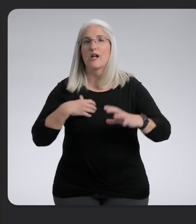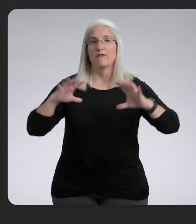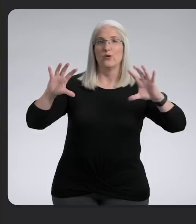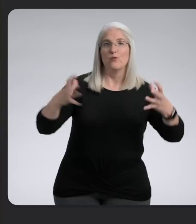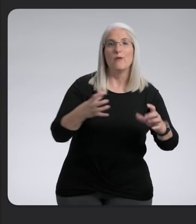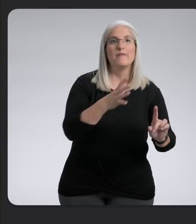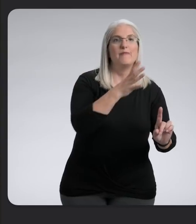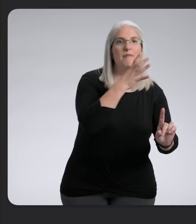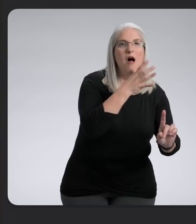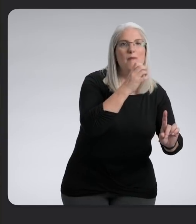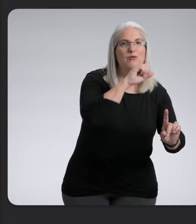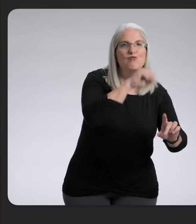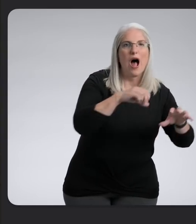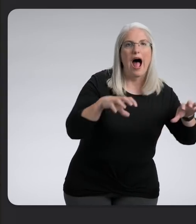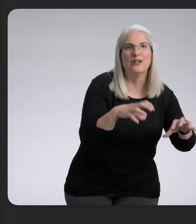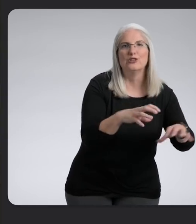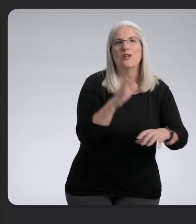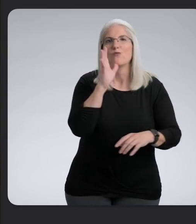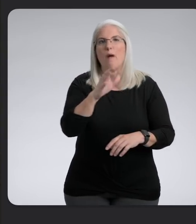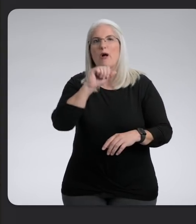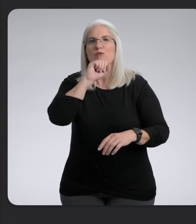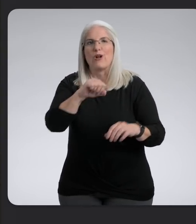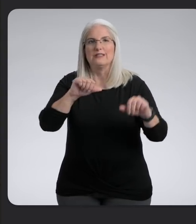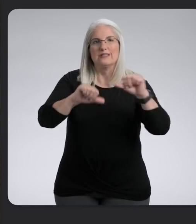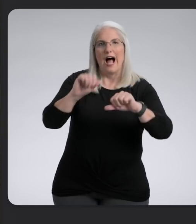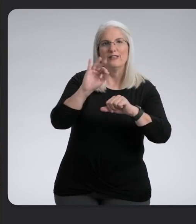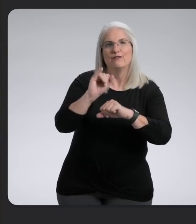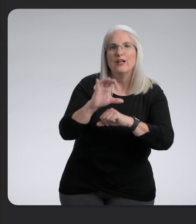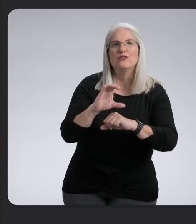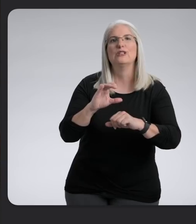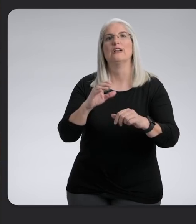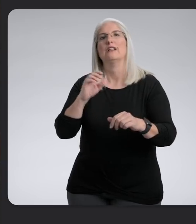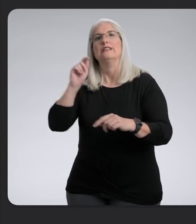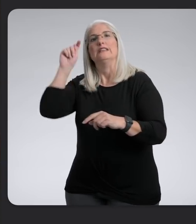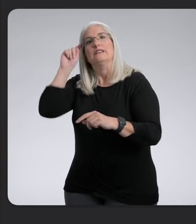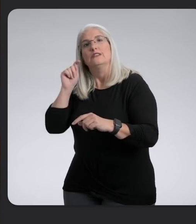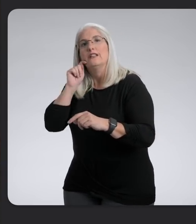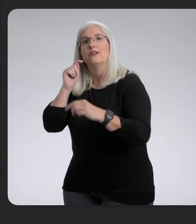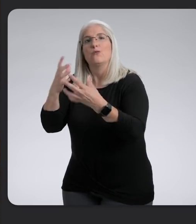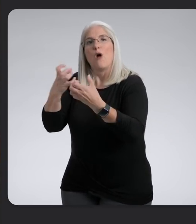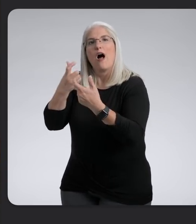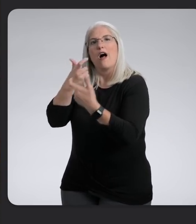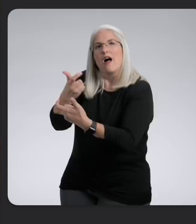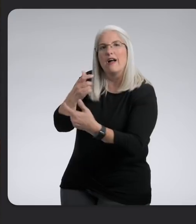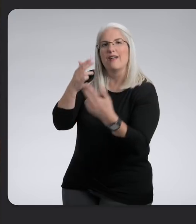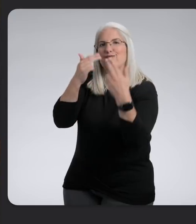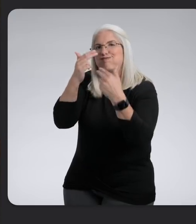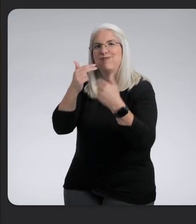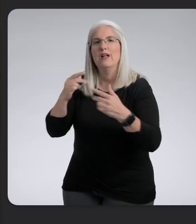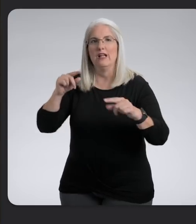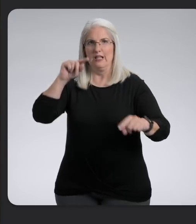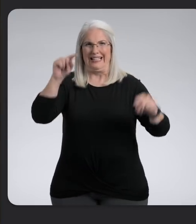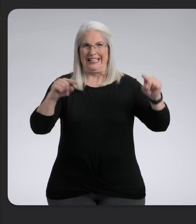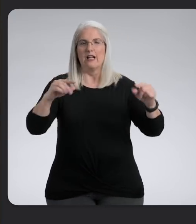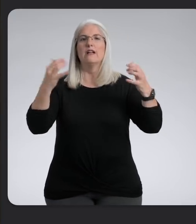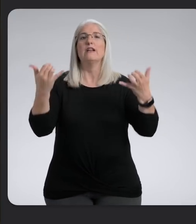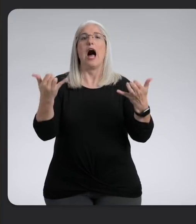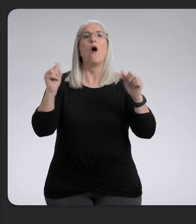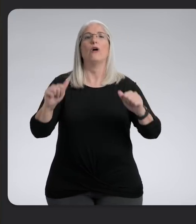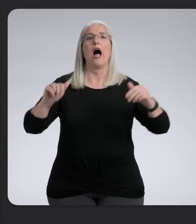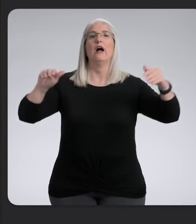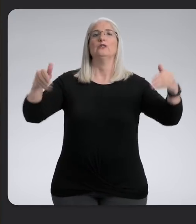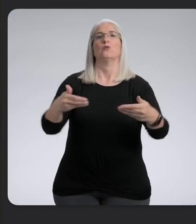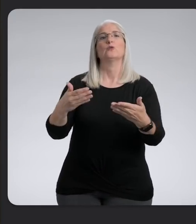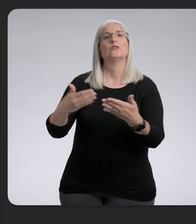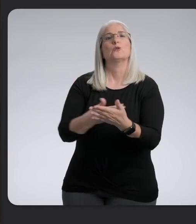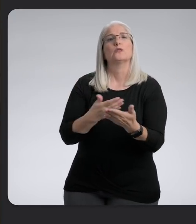loves sci-fi, and the teens can't get enough comedy. That's why we're introducing a new row called For All of You, with a collection of shows and